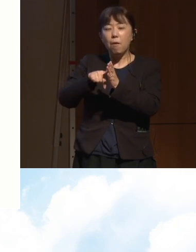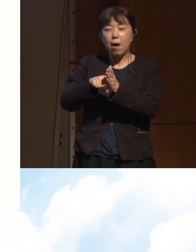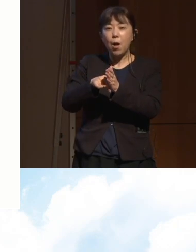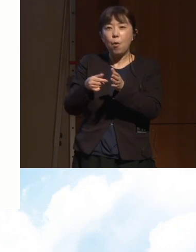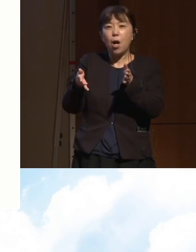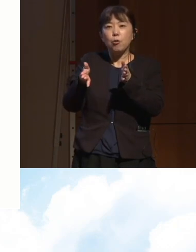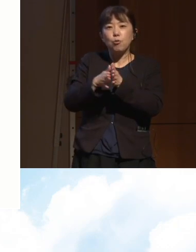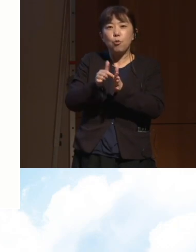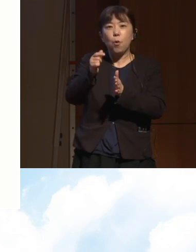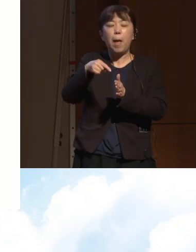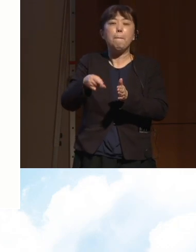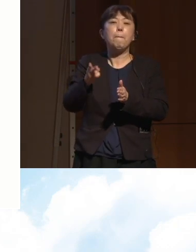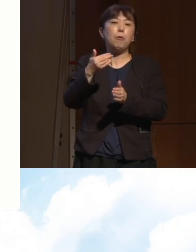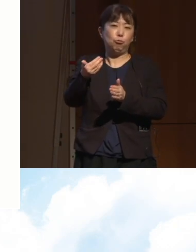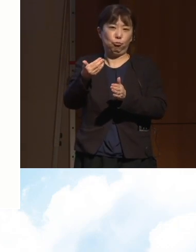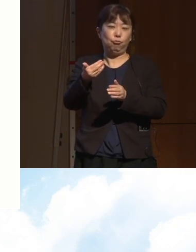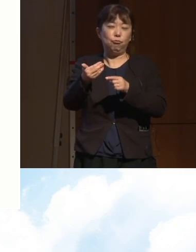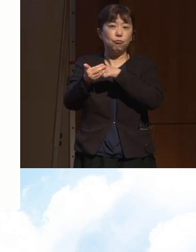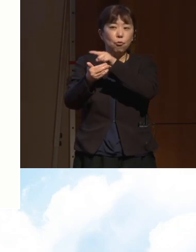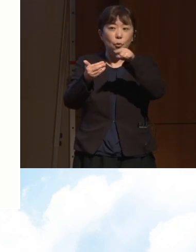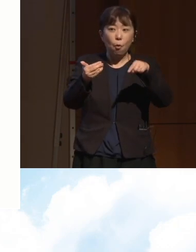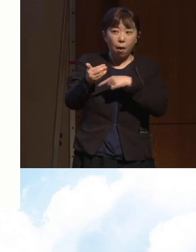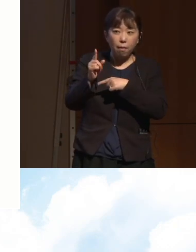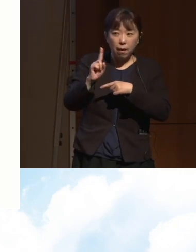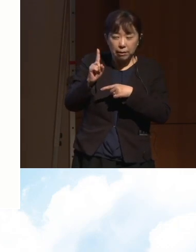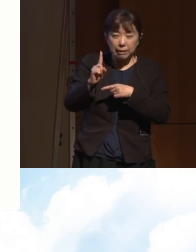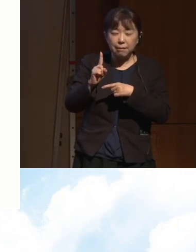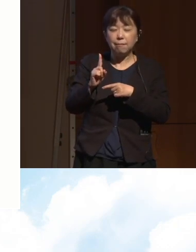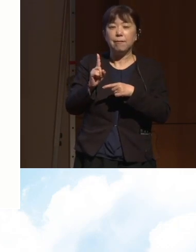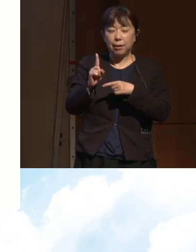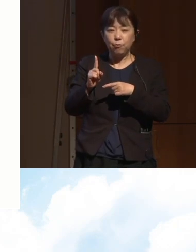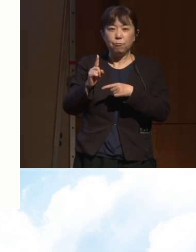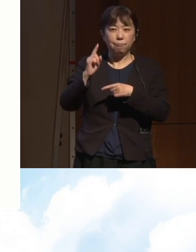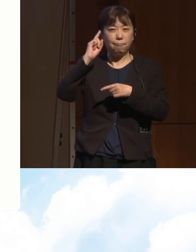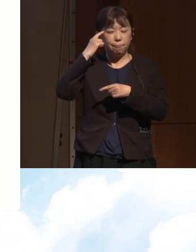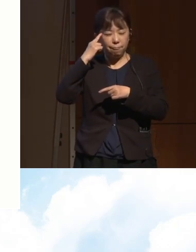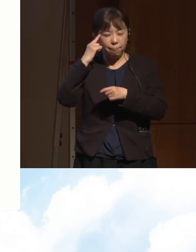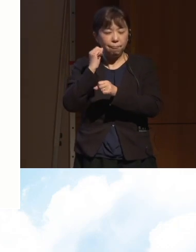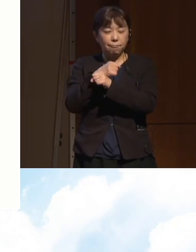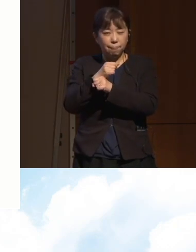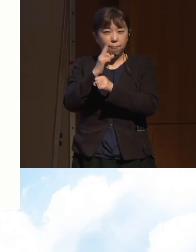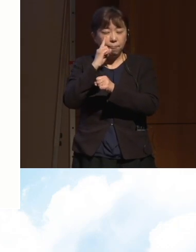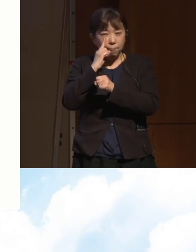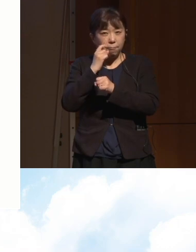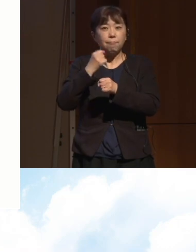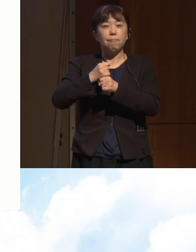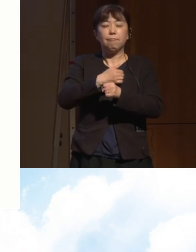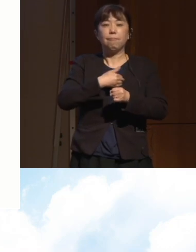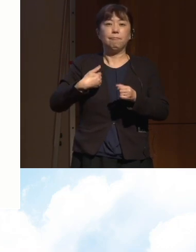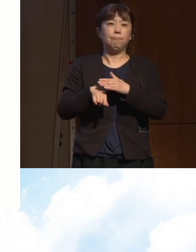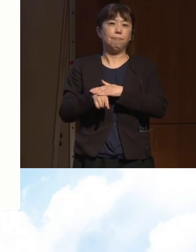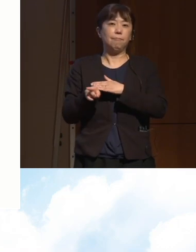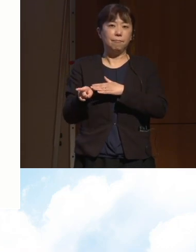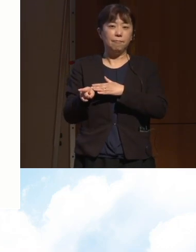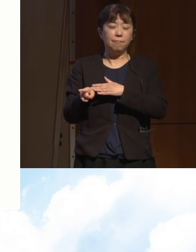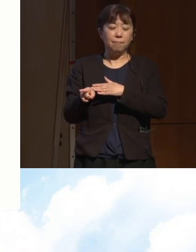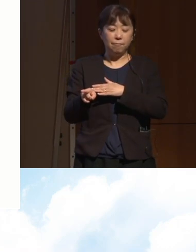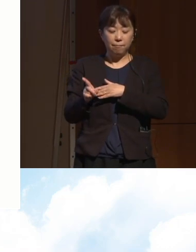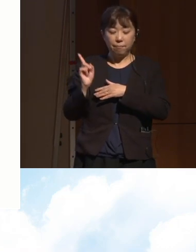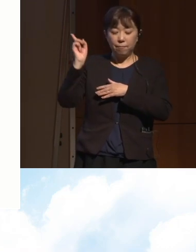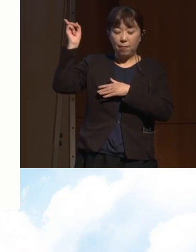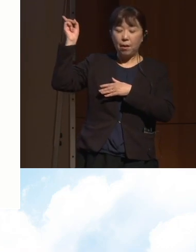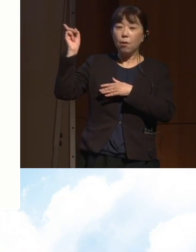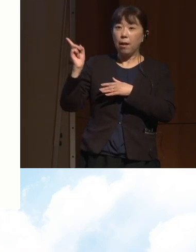fusion protein they use. There are non-enveloped viruses that don't have fusion proteins. So there you need to go again to the